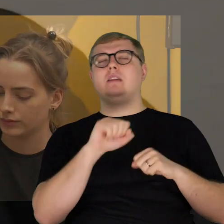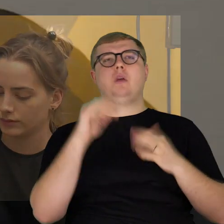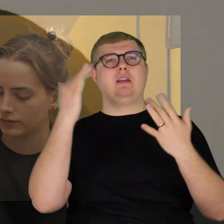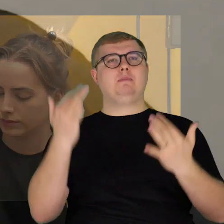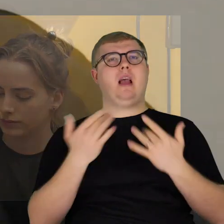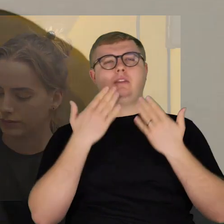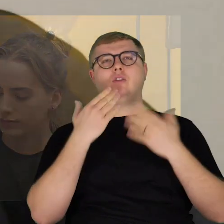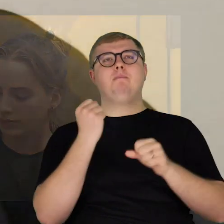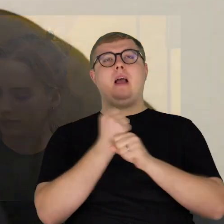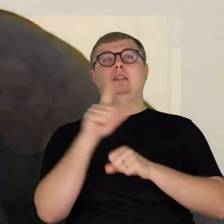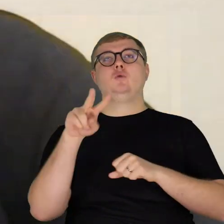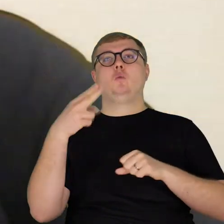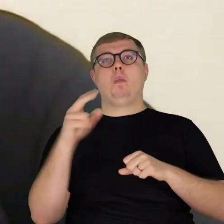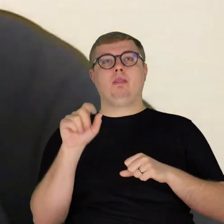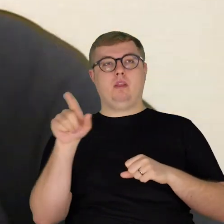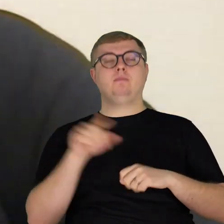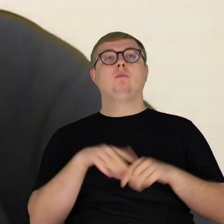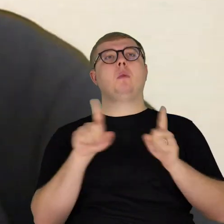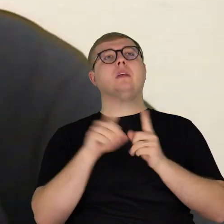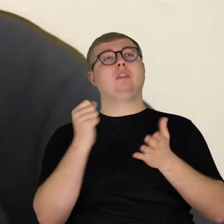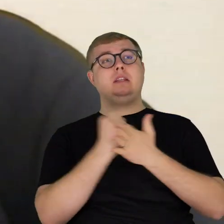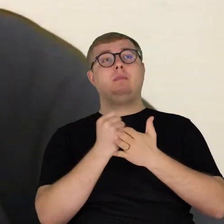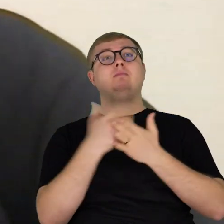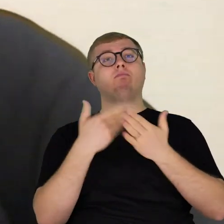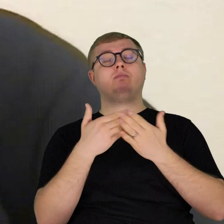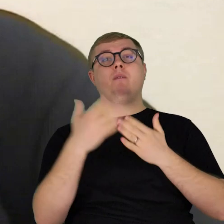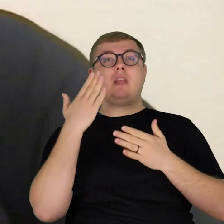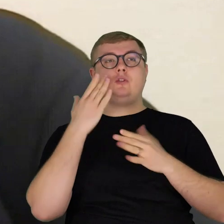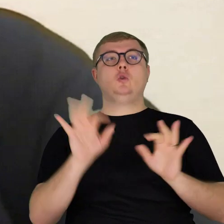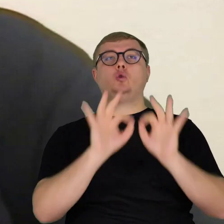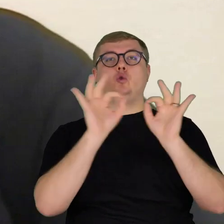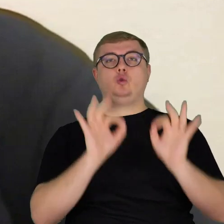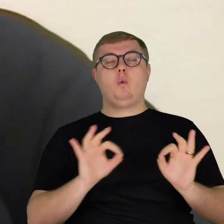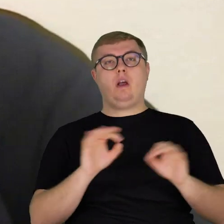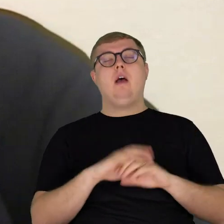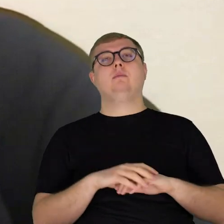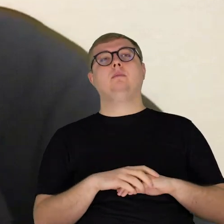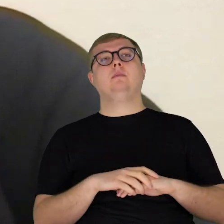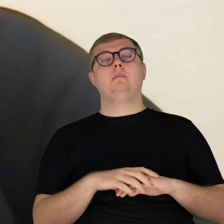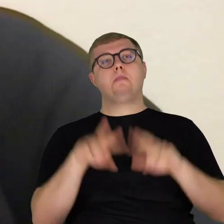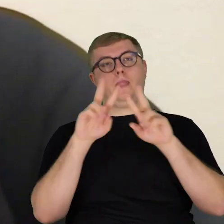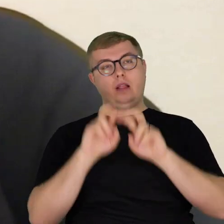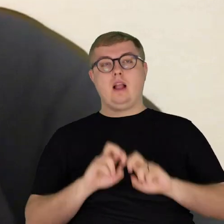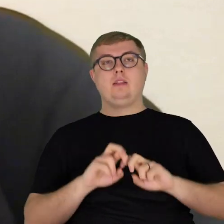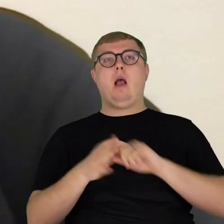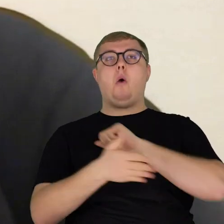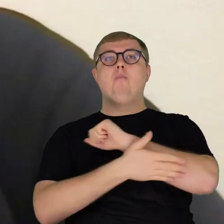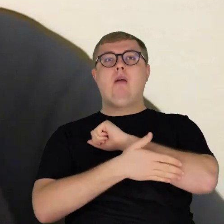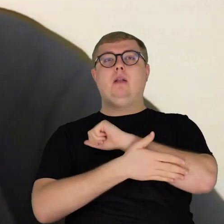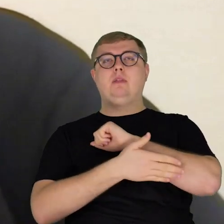by Simone's work is also this aspect, because like, you know, art and art-based research is